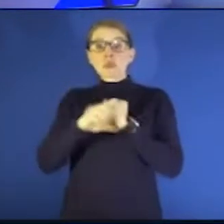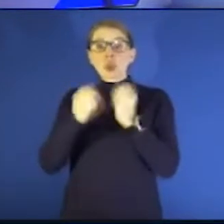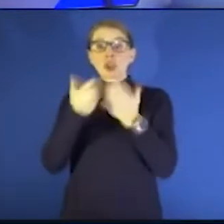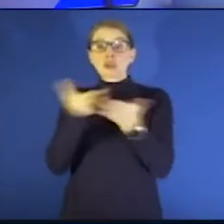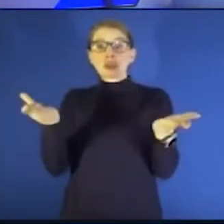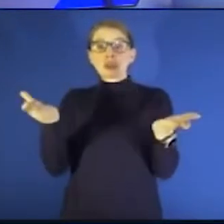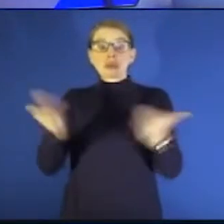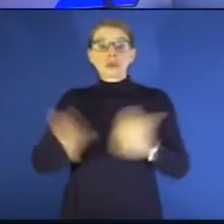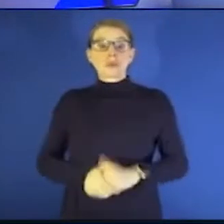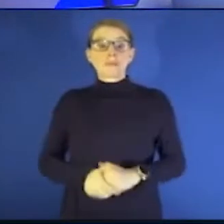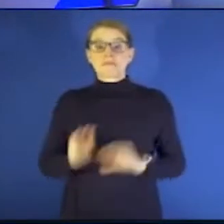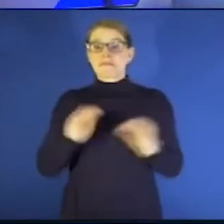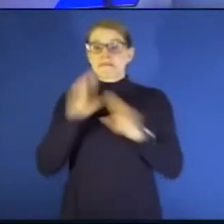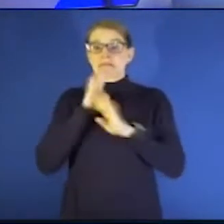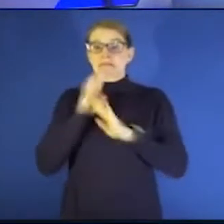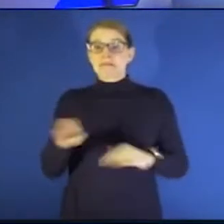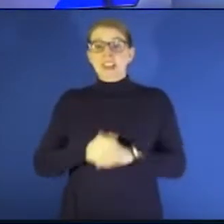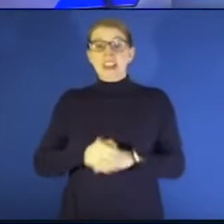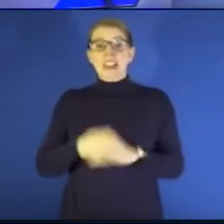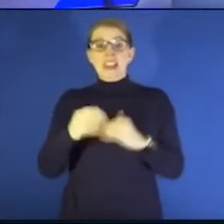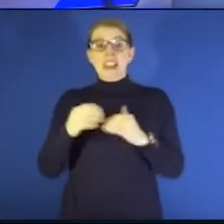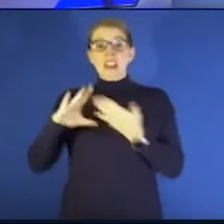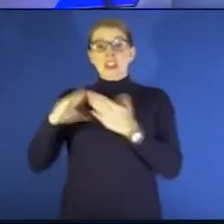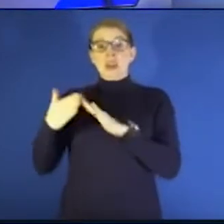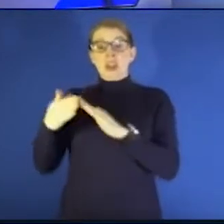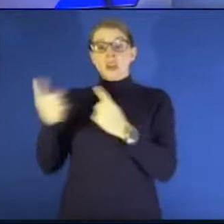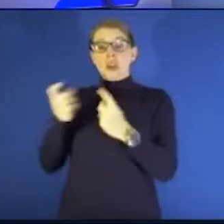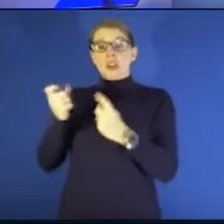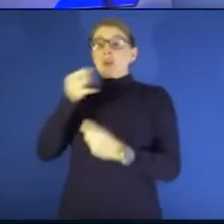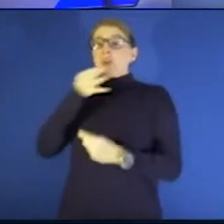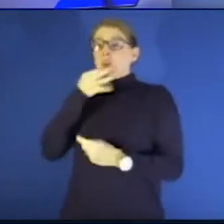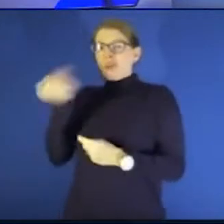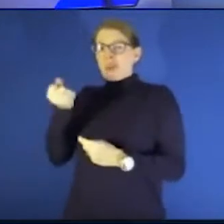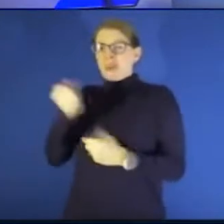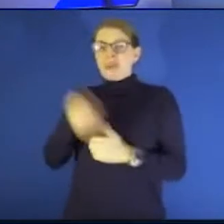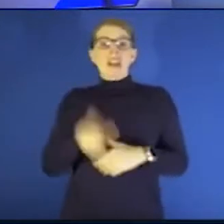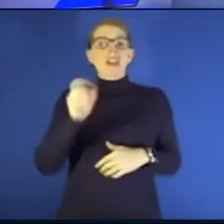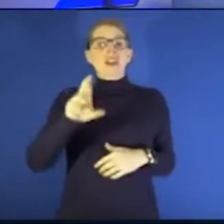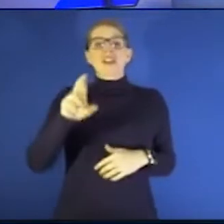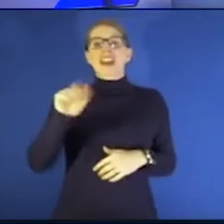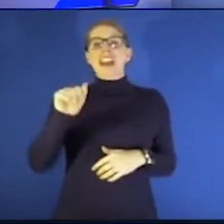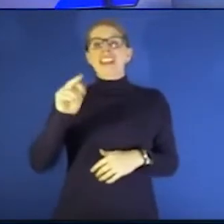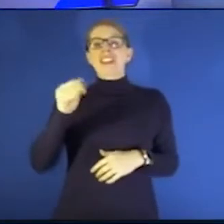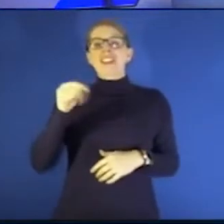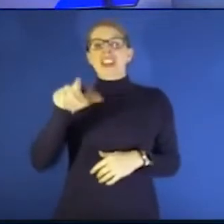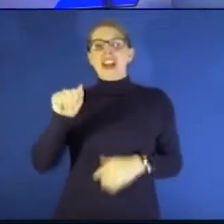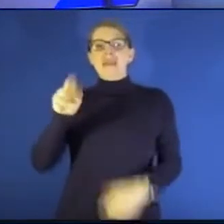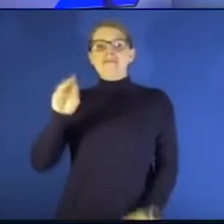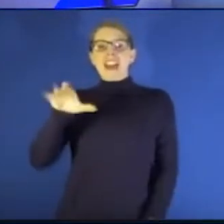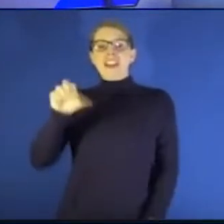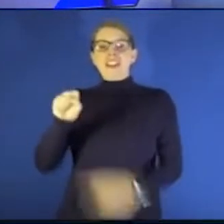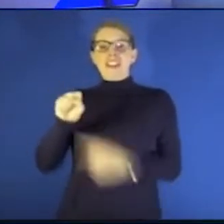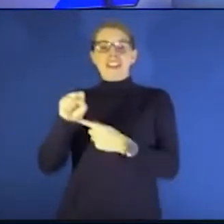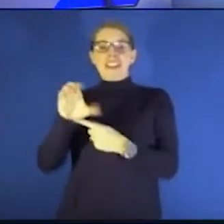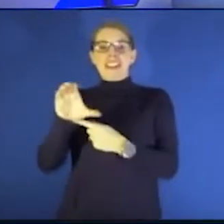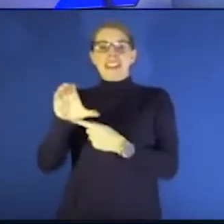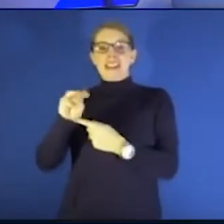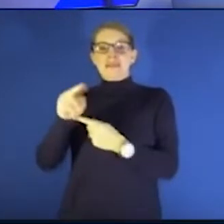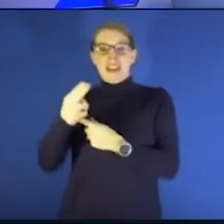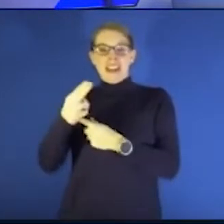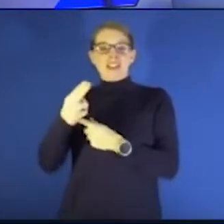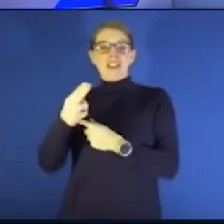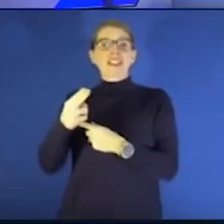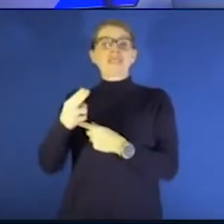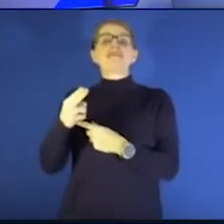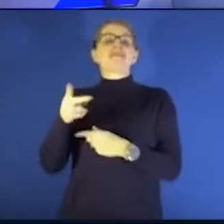All right, we are going to get to community questions here in just a moment. We just heard from Dr. Angela Myers. She is with Children's Mercy, the Director of Infectious Diseases. We also